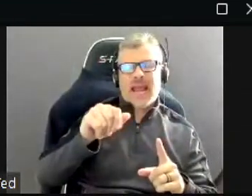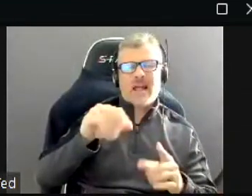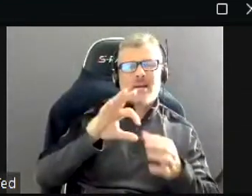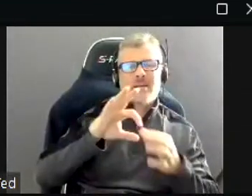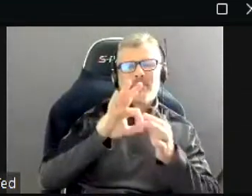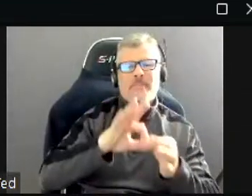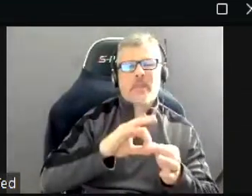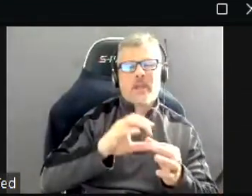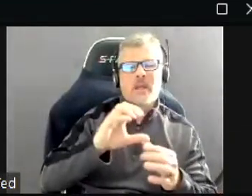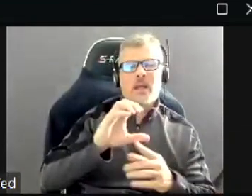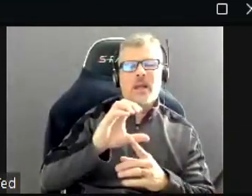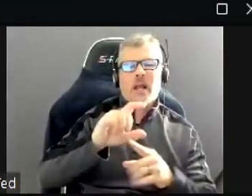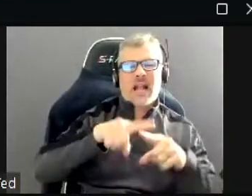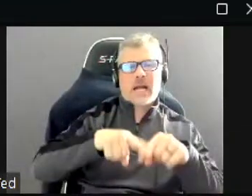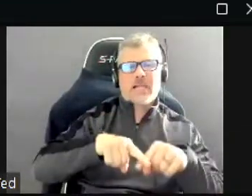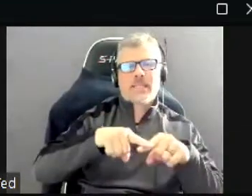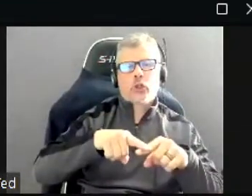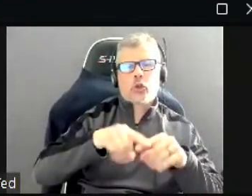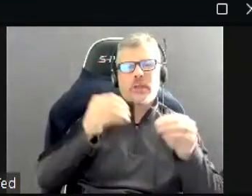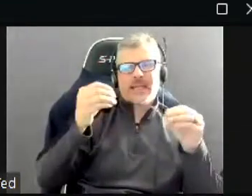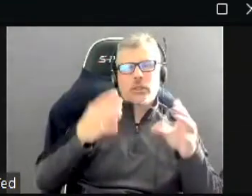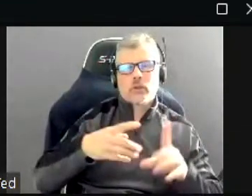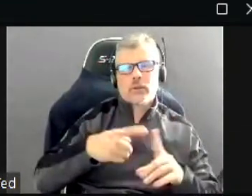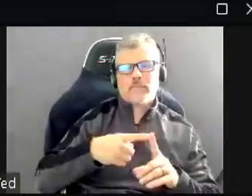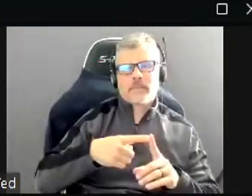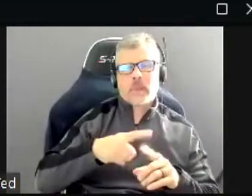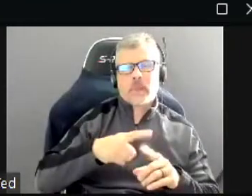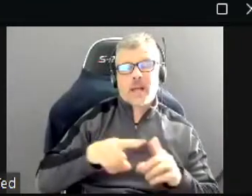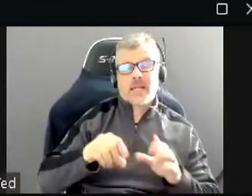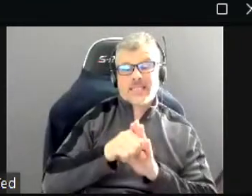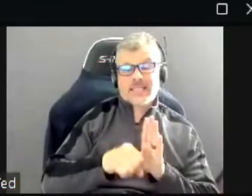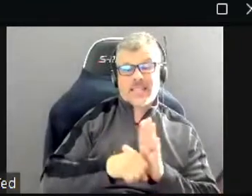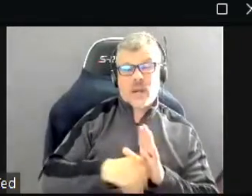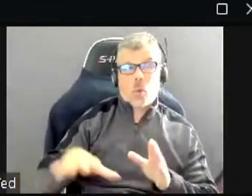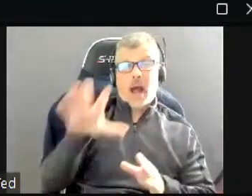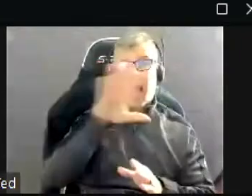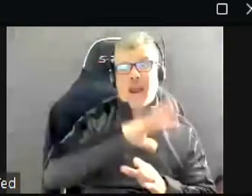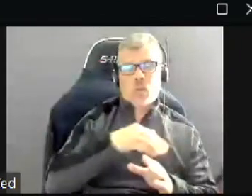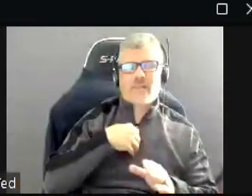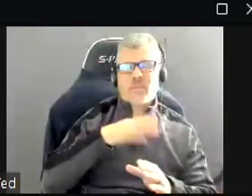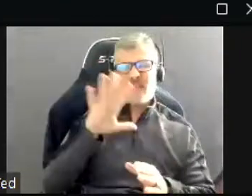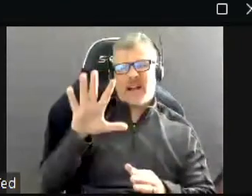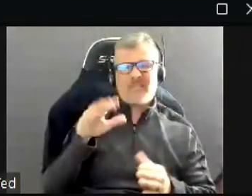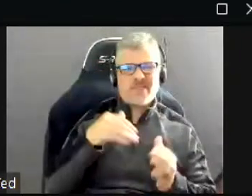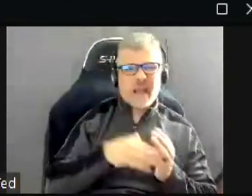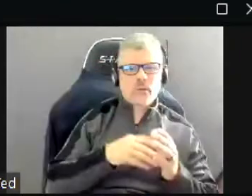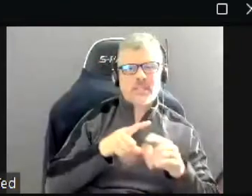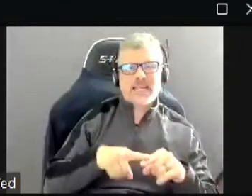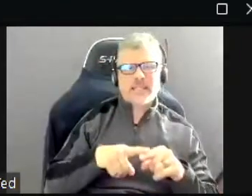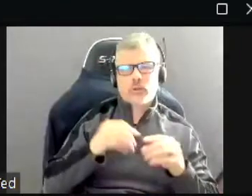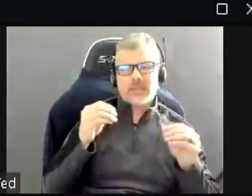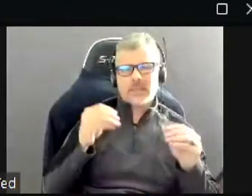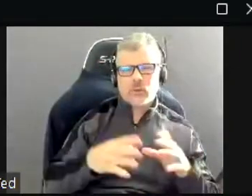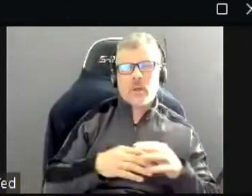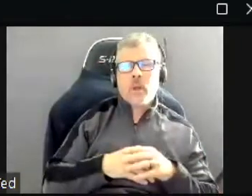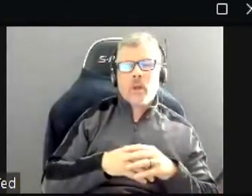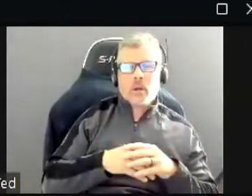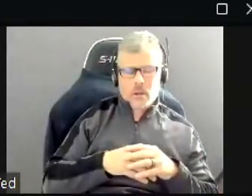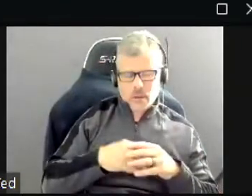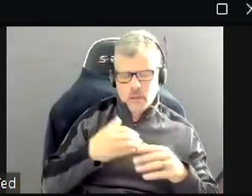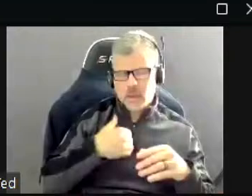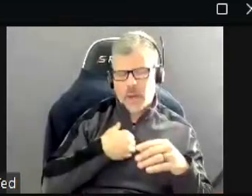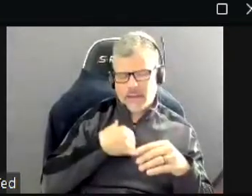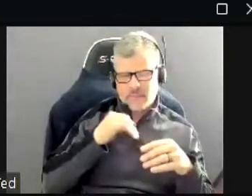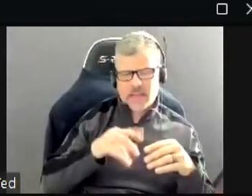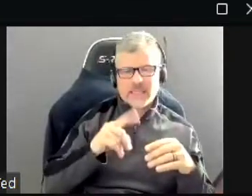but we as a state, we are now over 5,000 conditional teachers, and we do have that data available